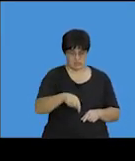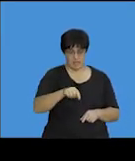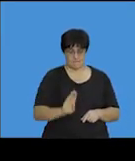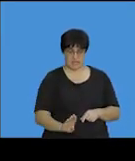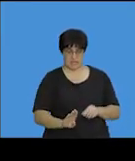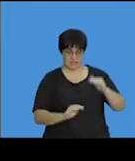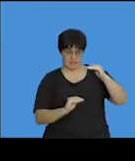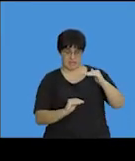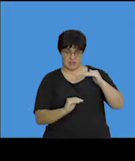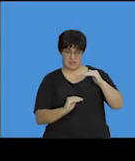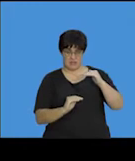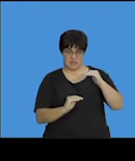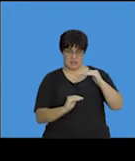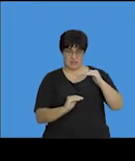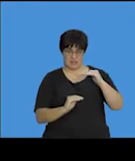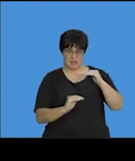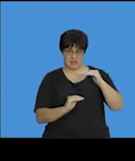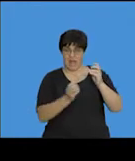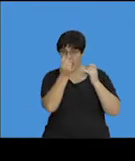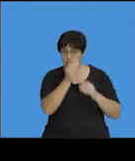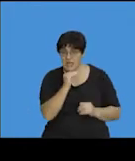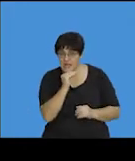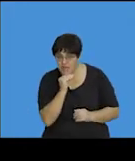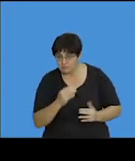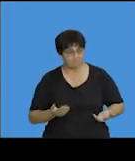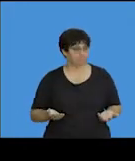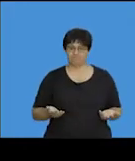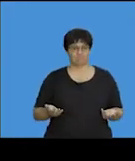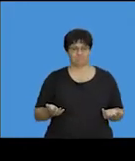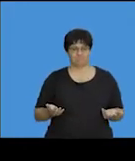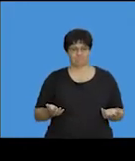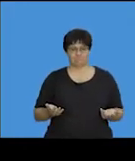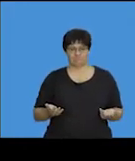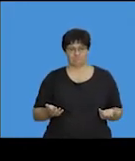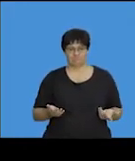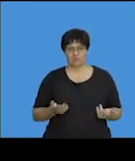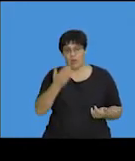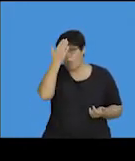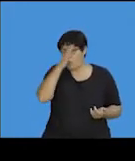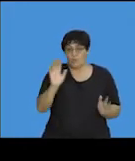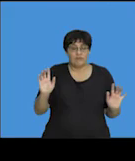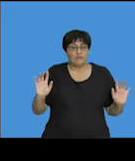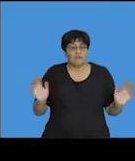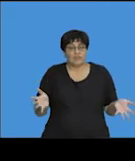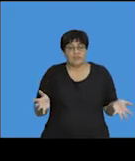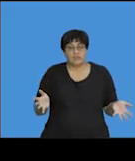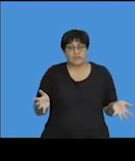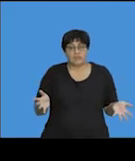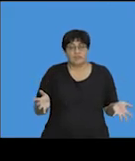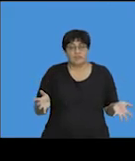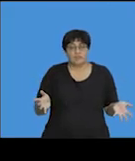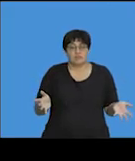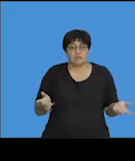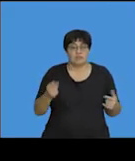b, I really do not have enough information. All I know is